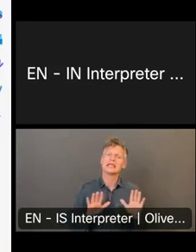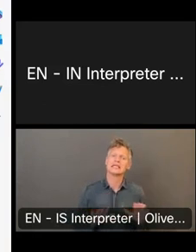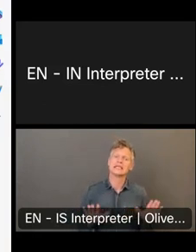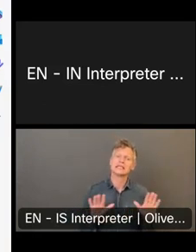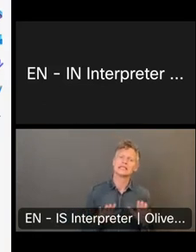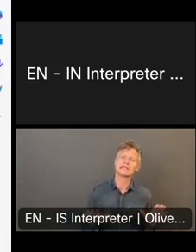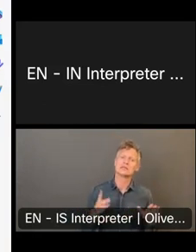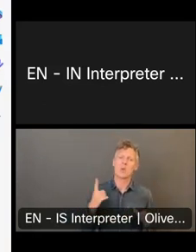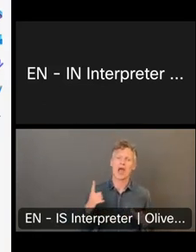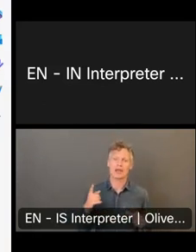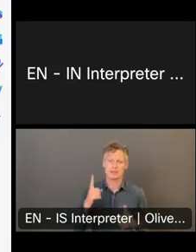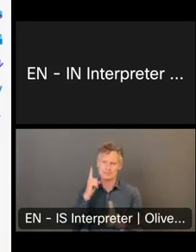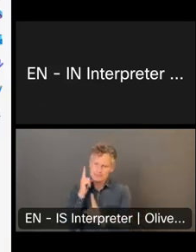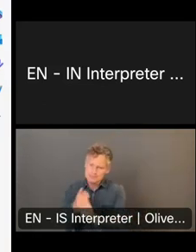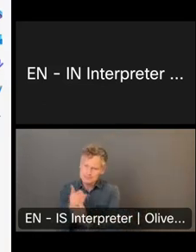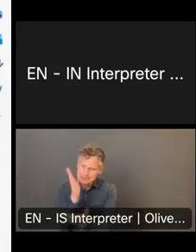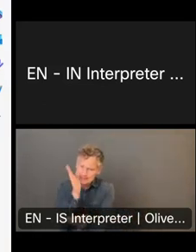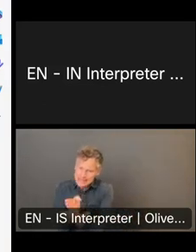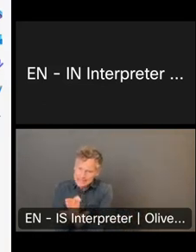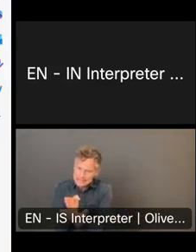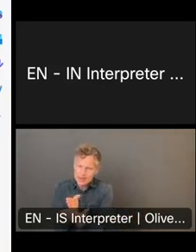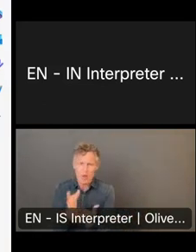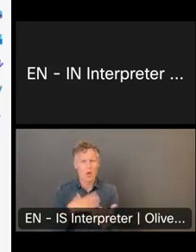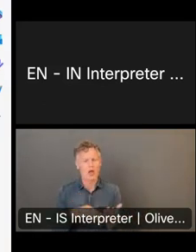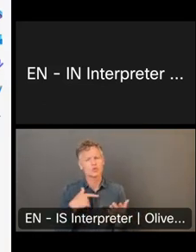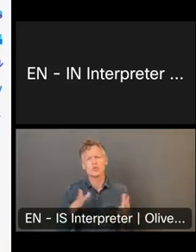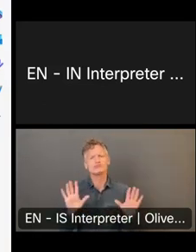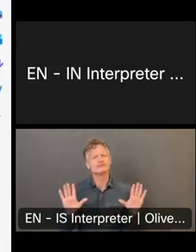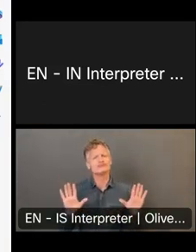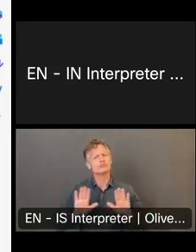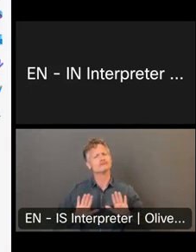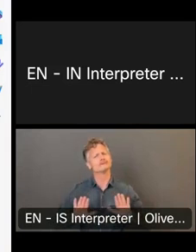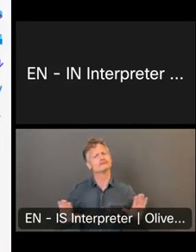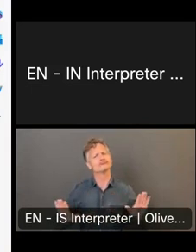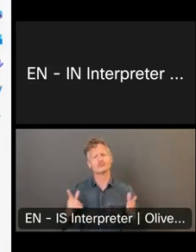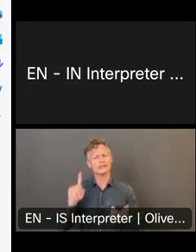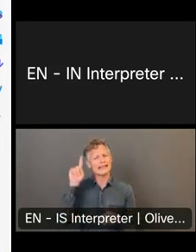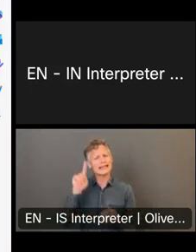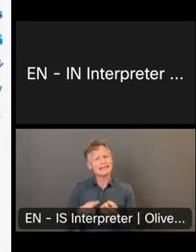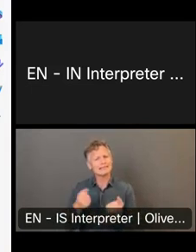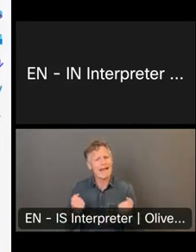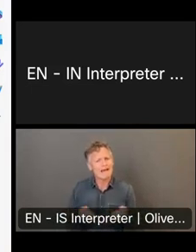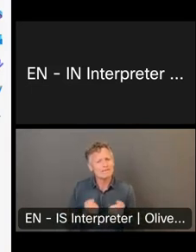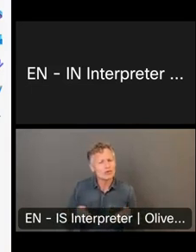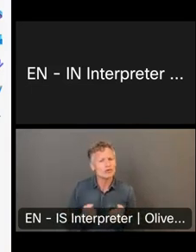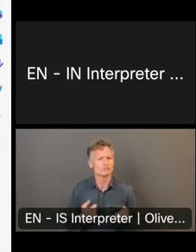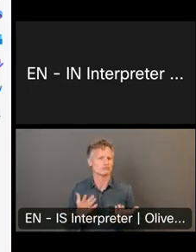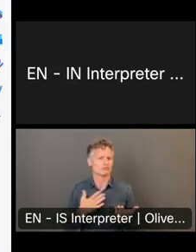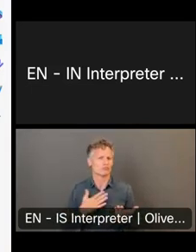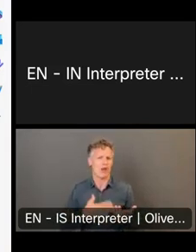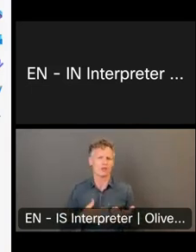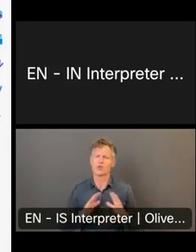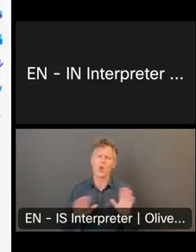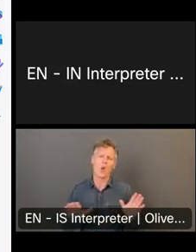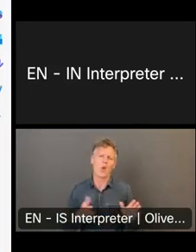is the tendency to take things easy, follow the line of least resistance, an outcome of human indolence and laziness. And then